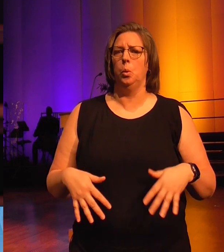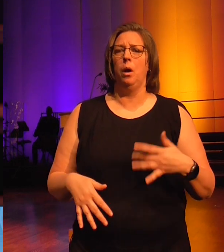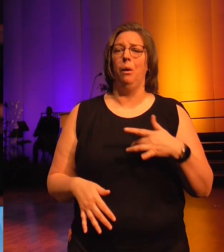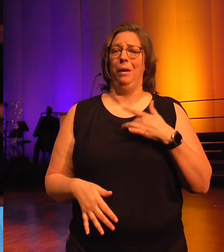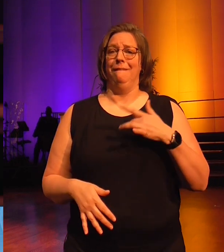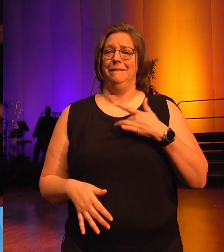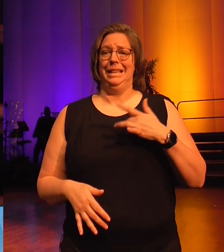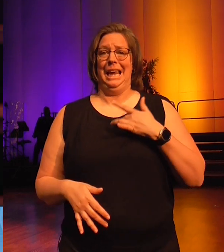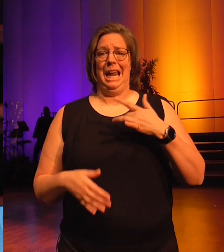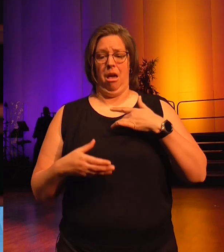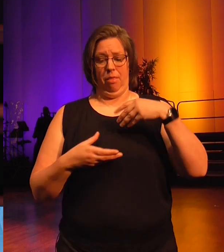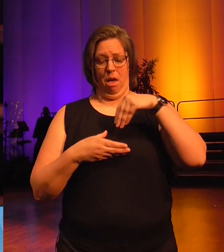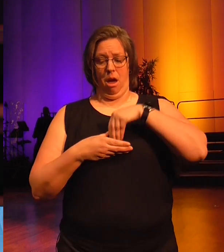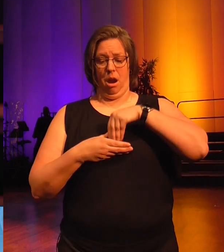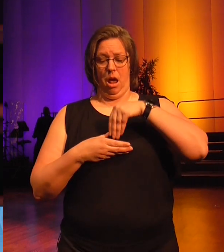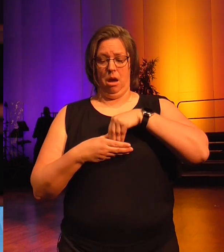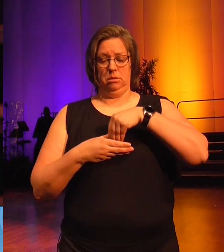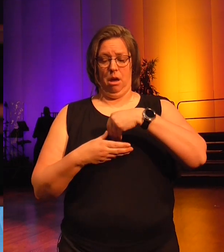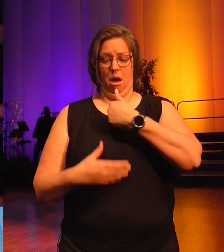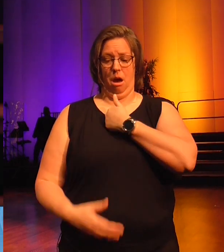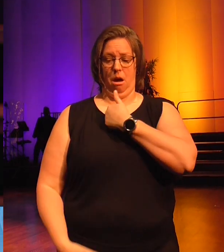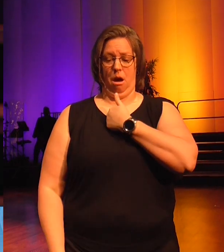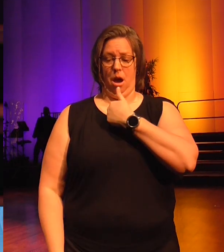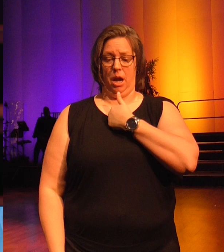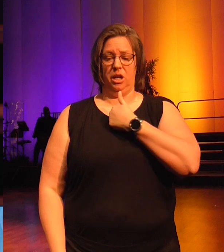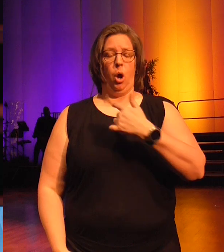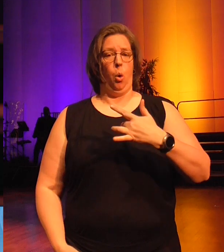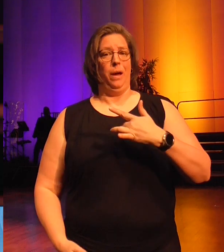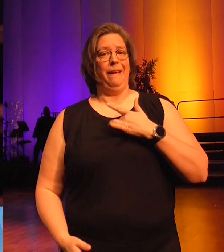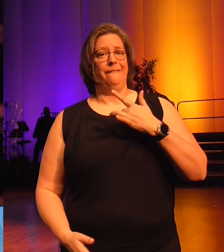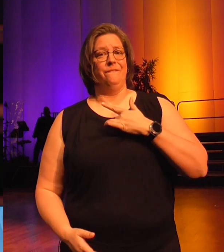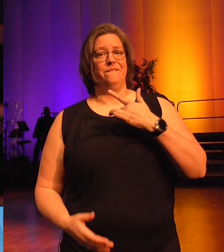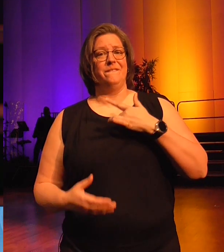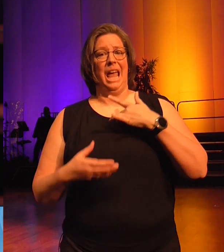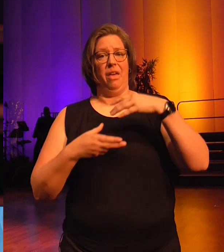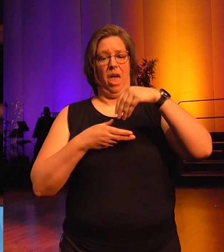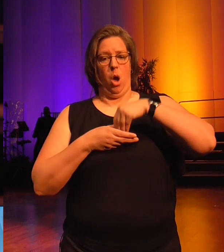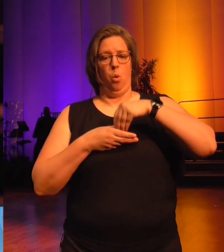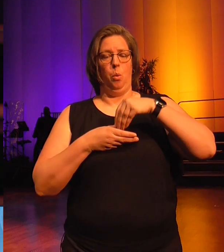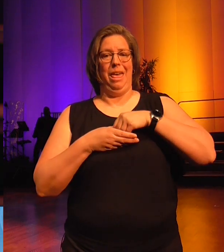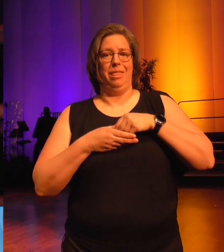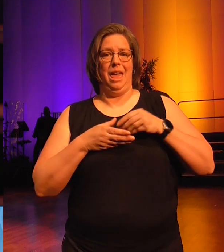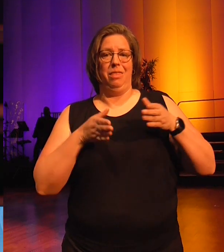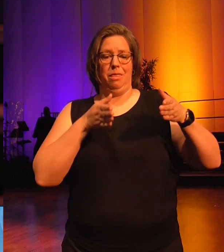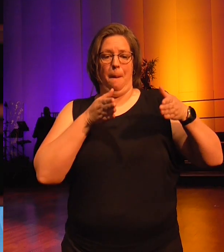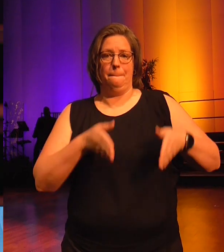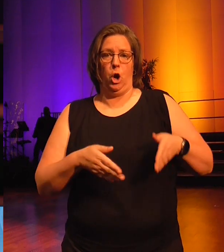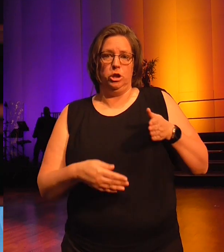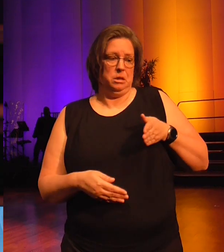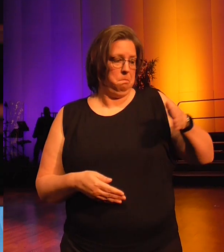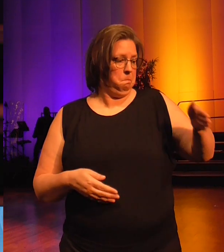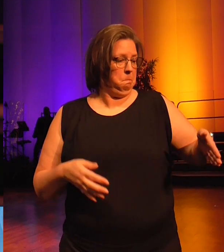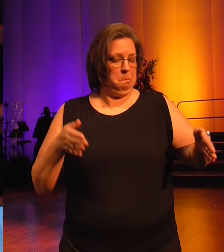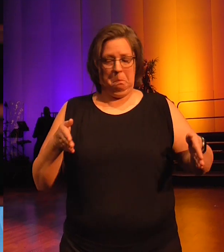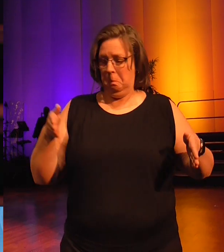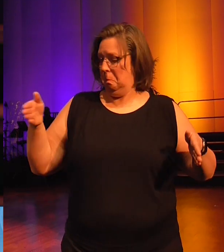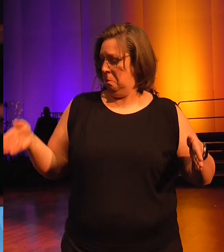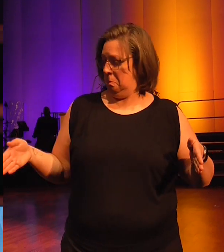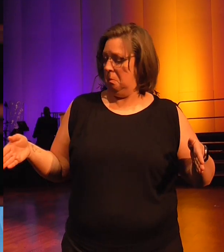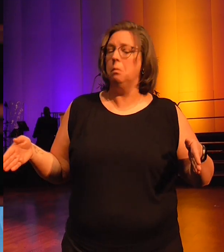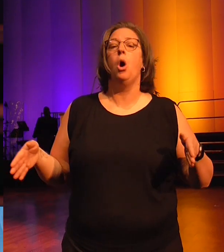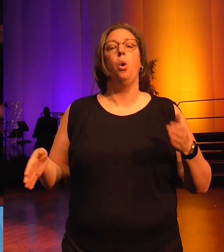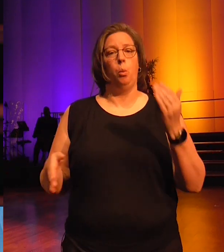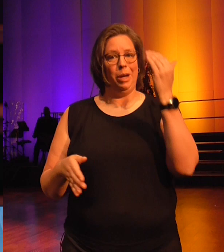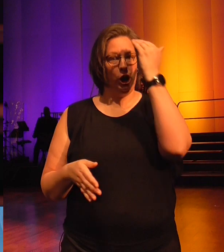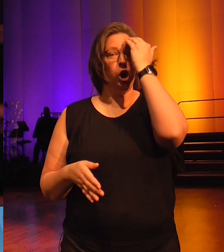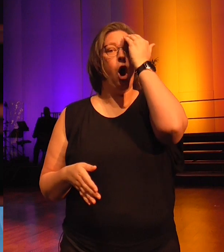within ourselves. We feel that within the person sitting on either side of us. We know that